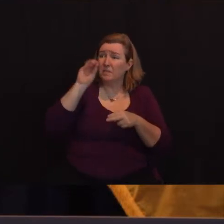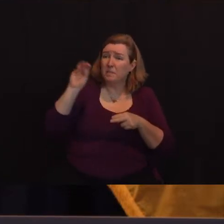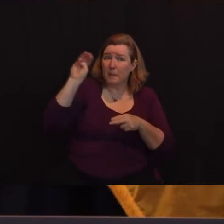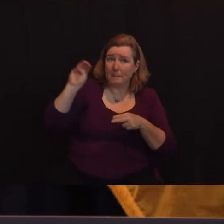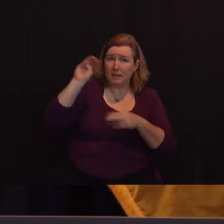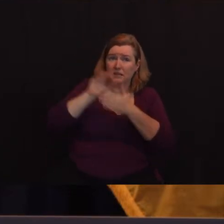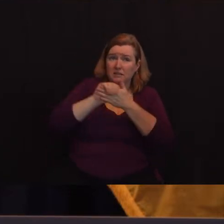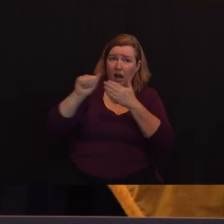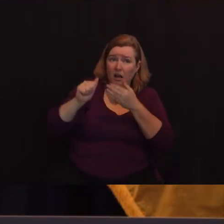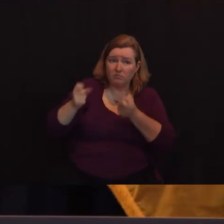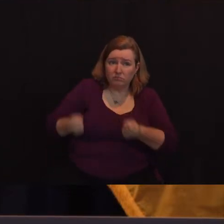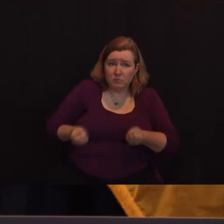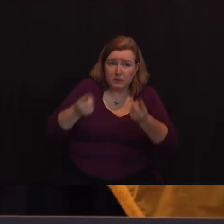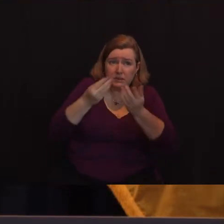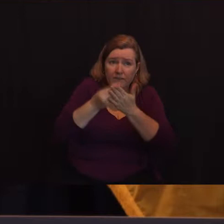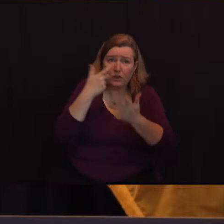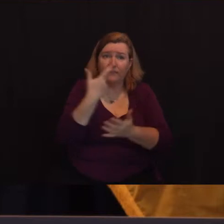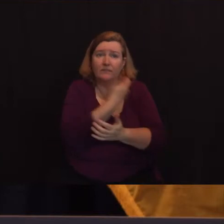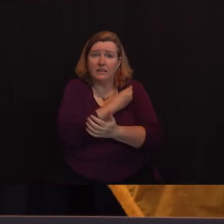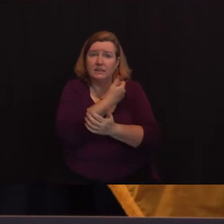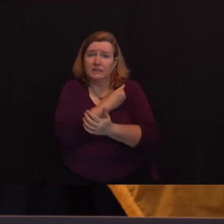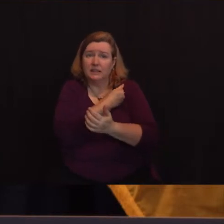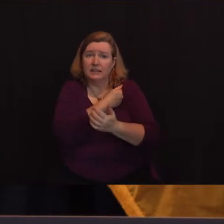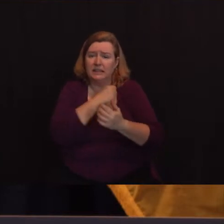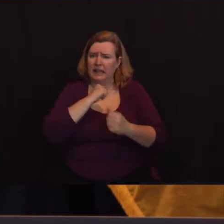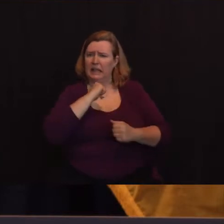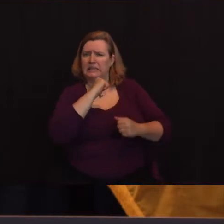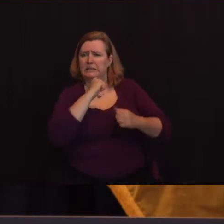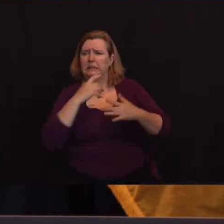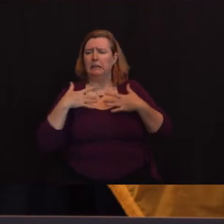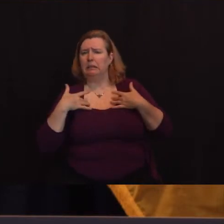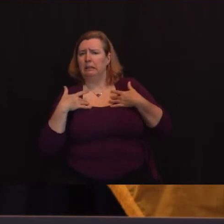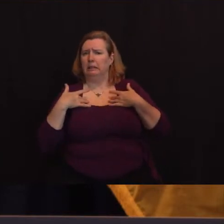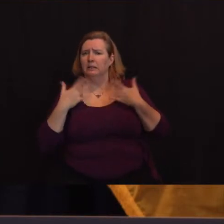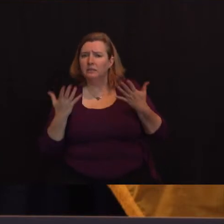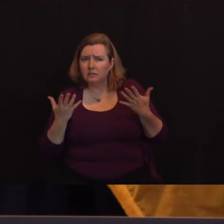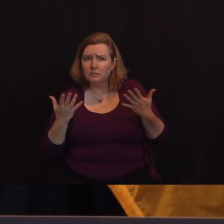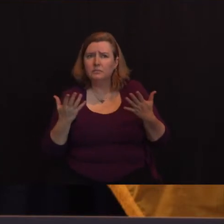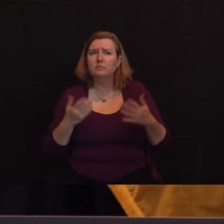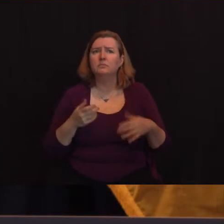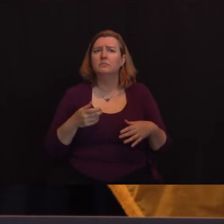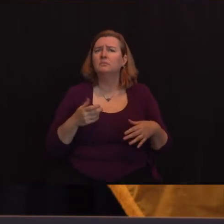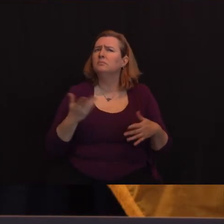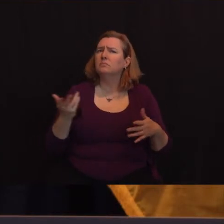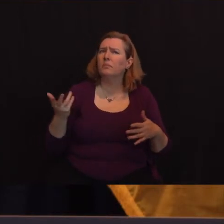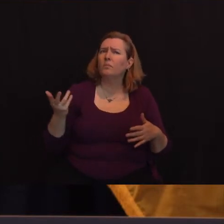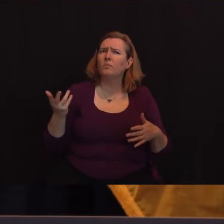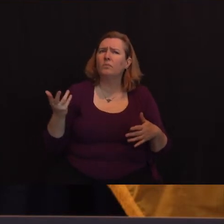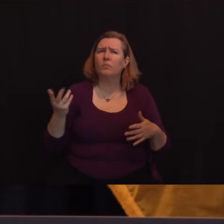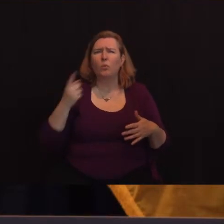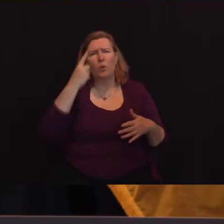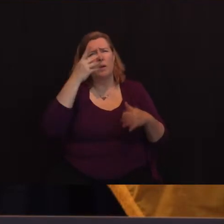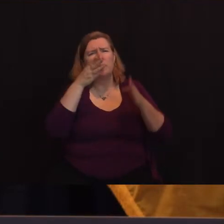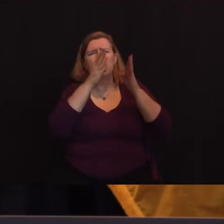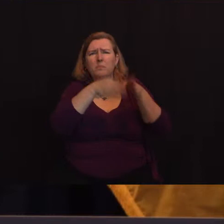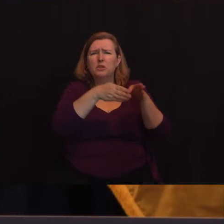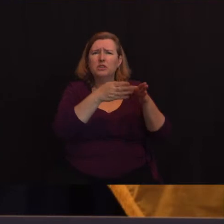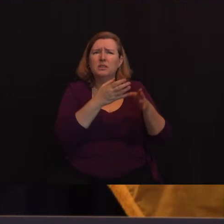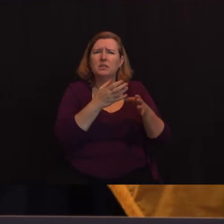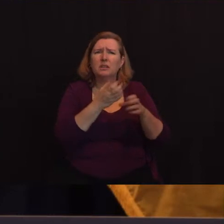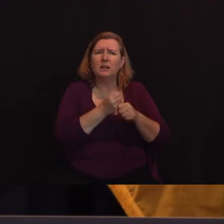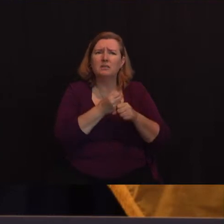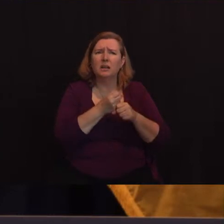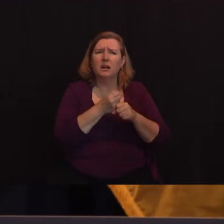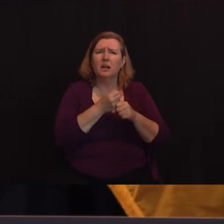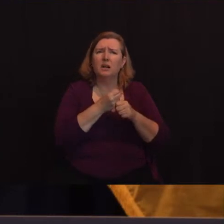hesitancy efforts? Also, actually, just today I heard from a reader who received a bill from Virtua for a vaccine shot that they got at one of the